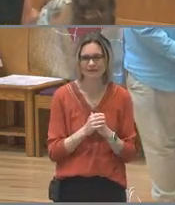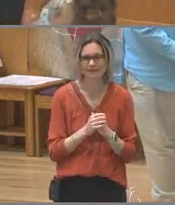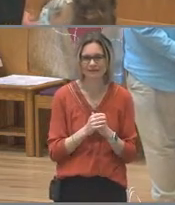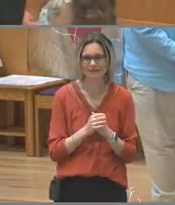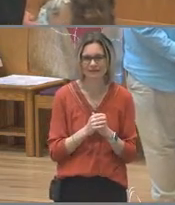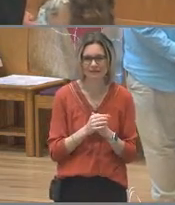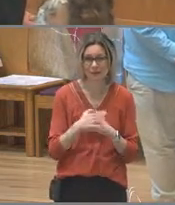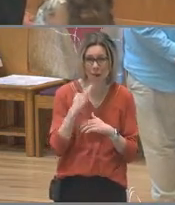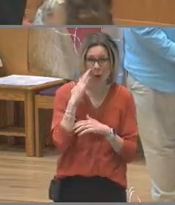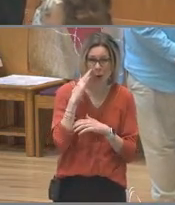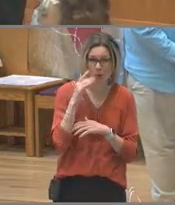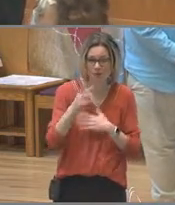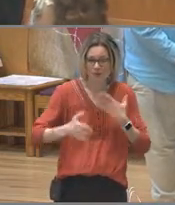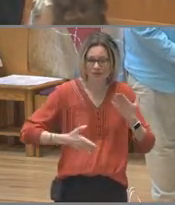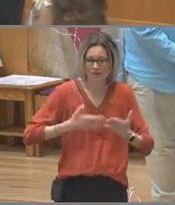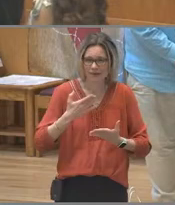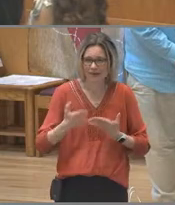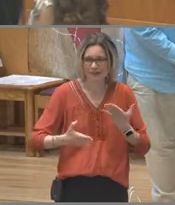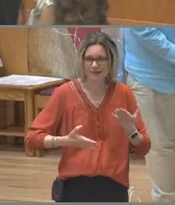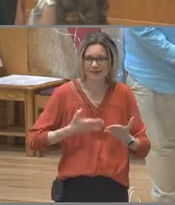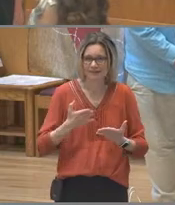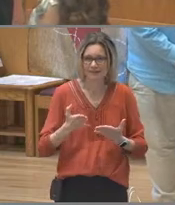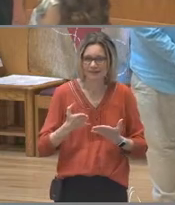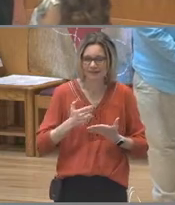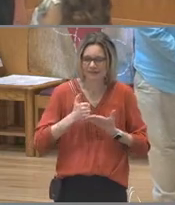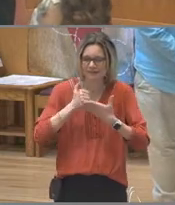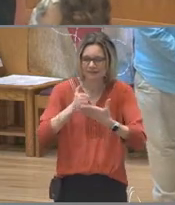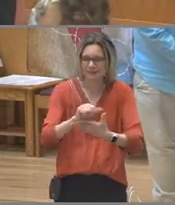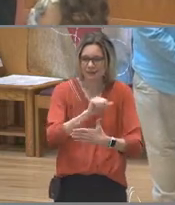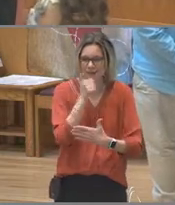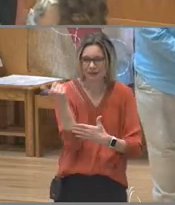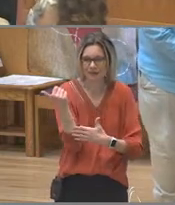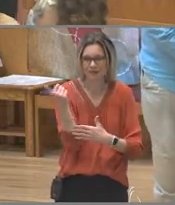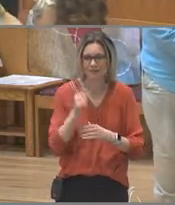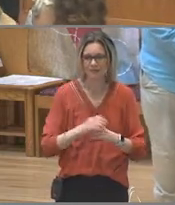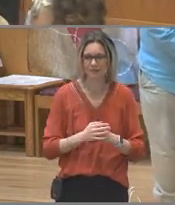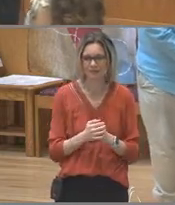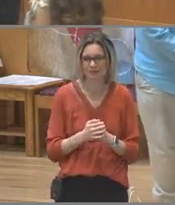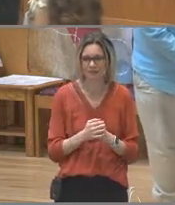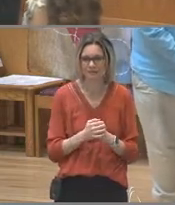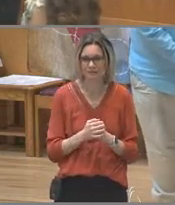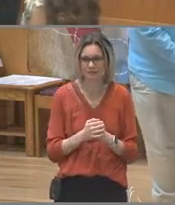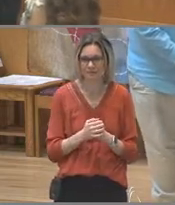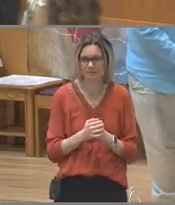We know that you invite us to help others.